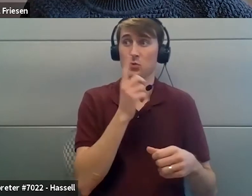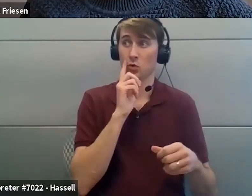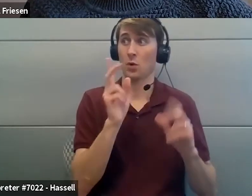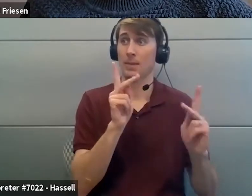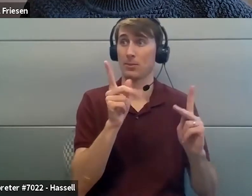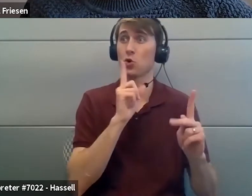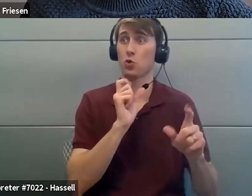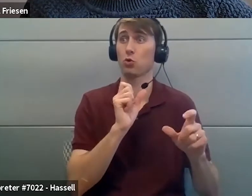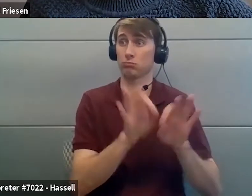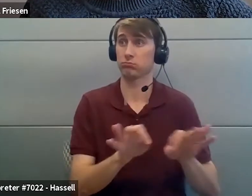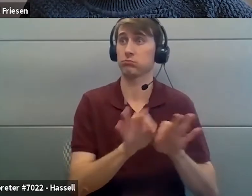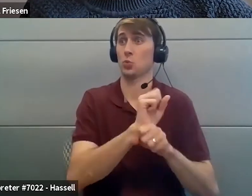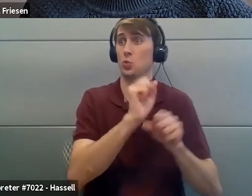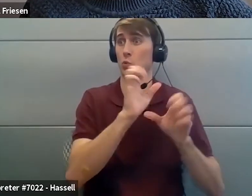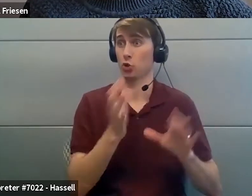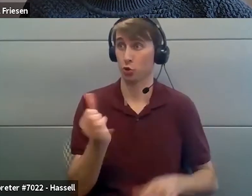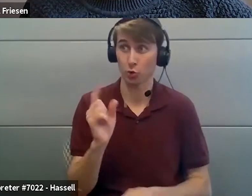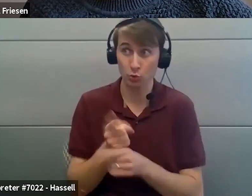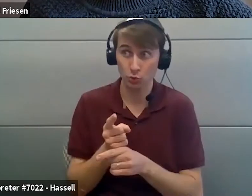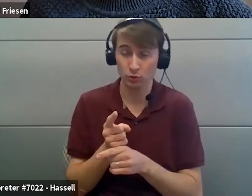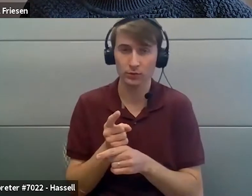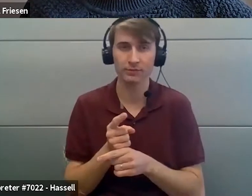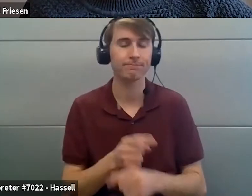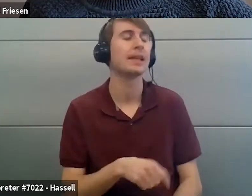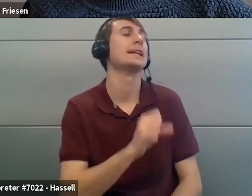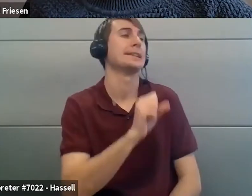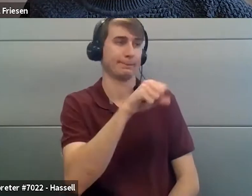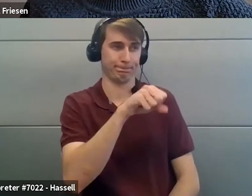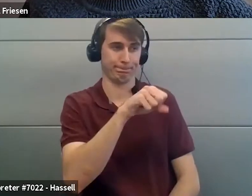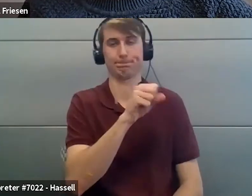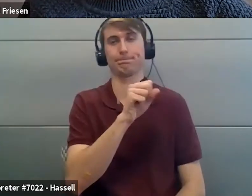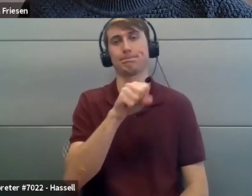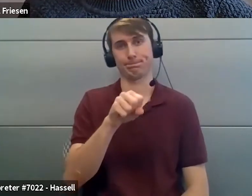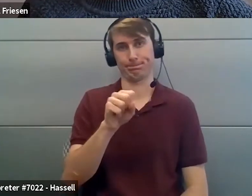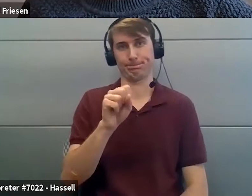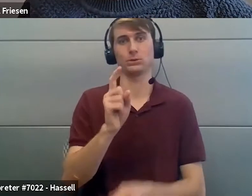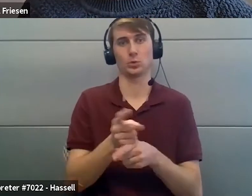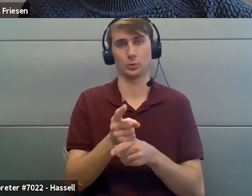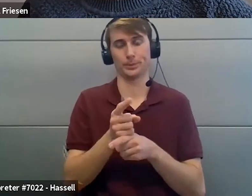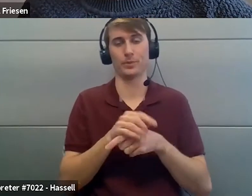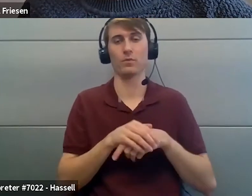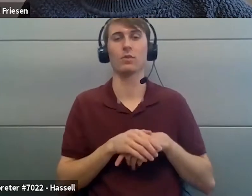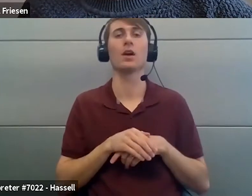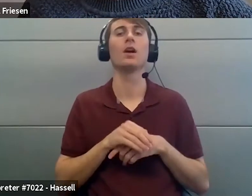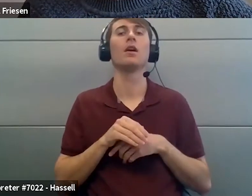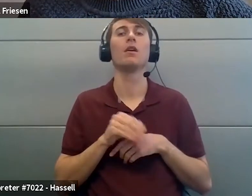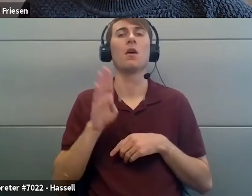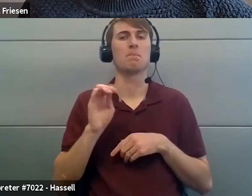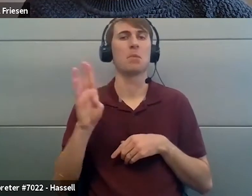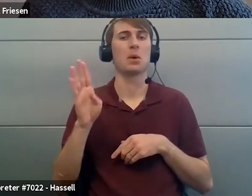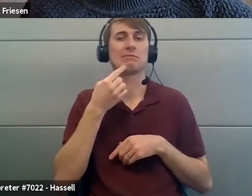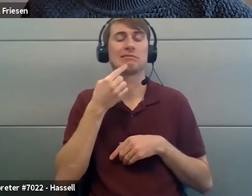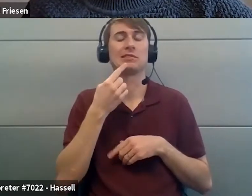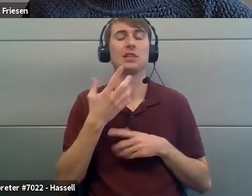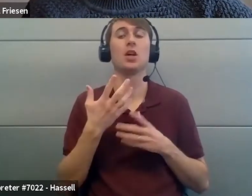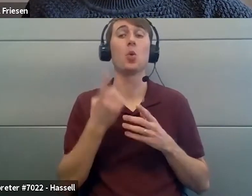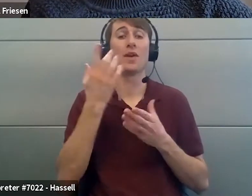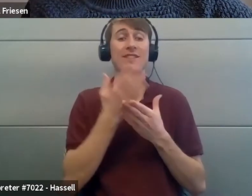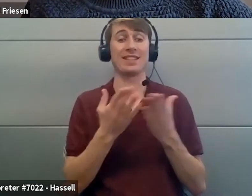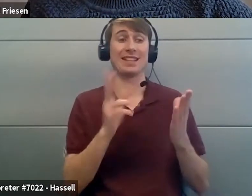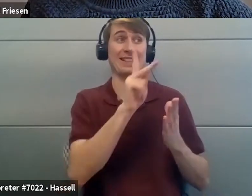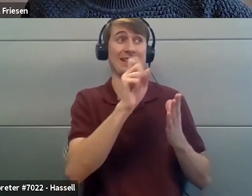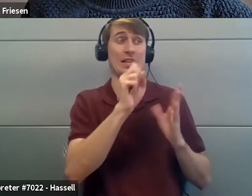critical workers as well. We are. One of the things that the Kansas policy allows us to do